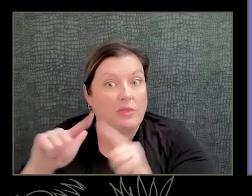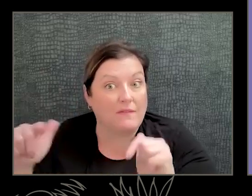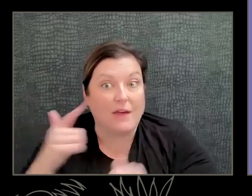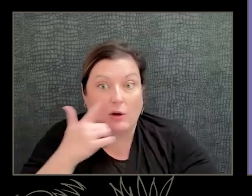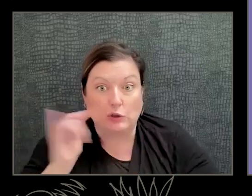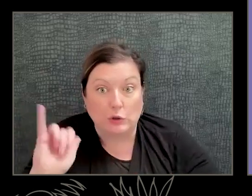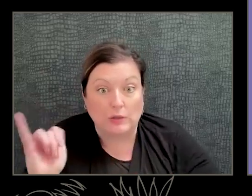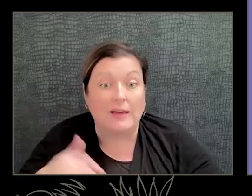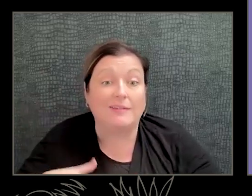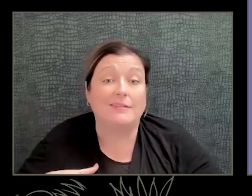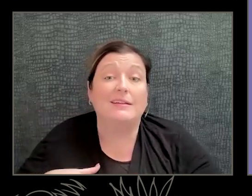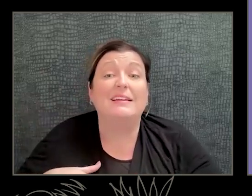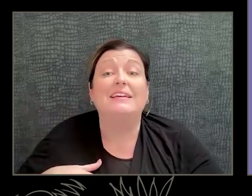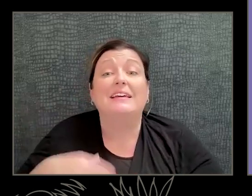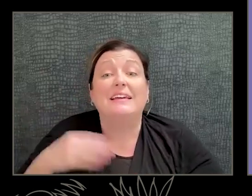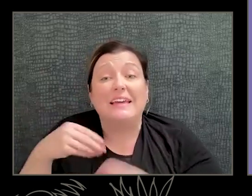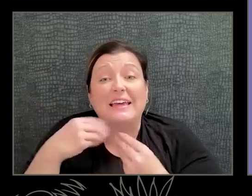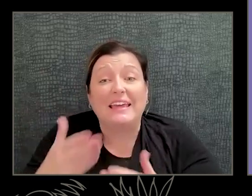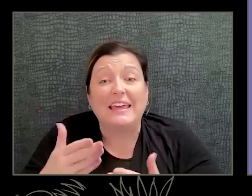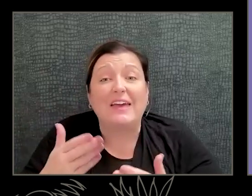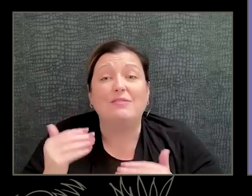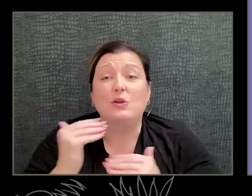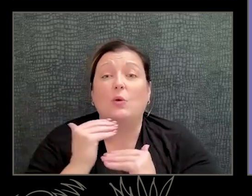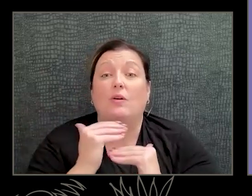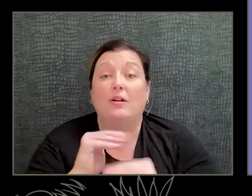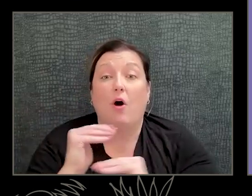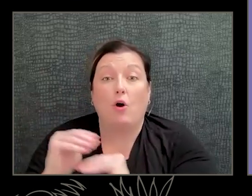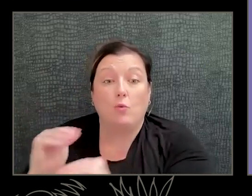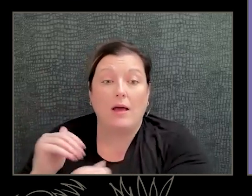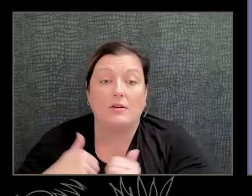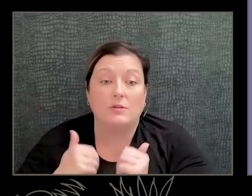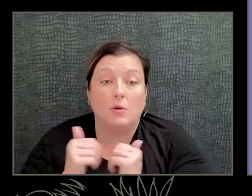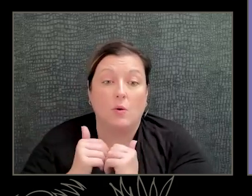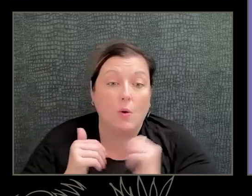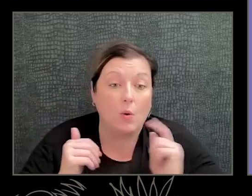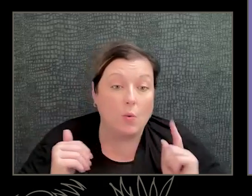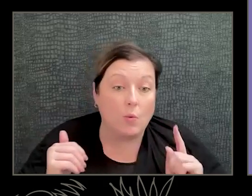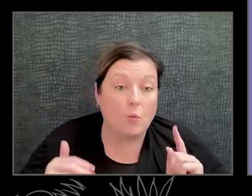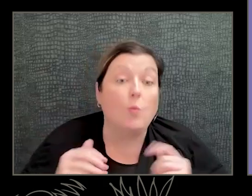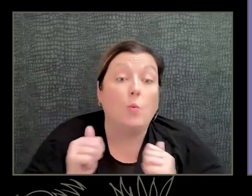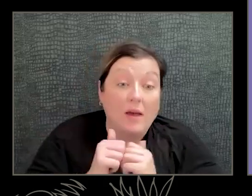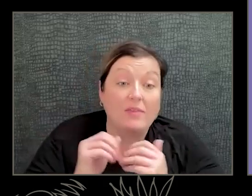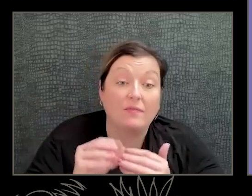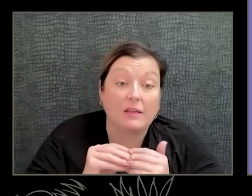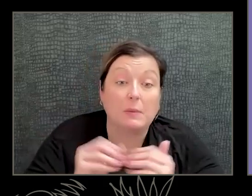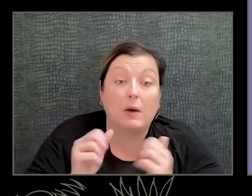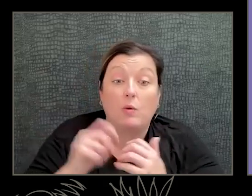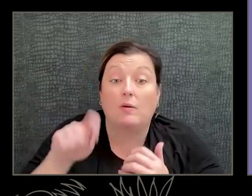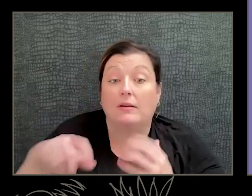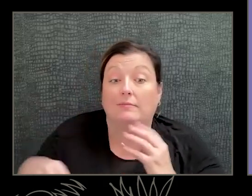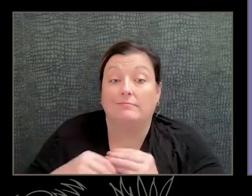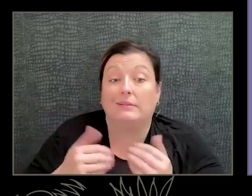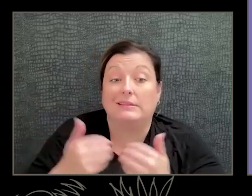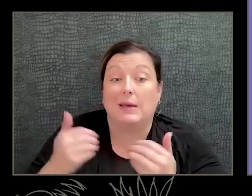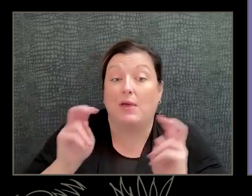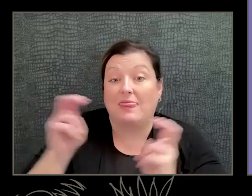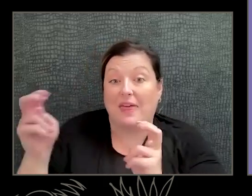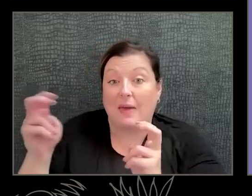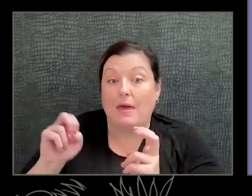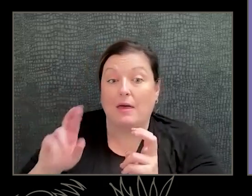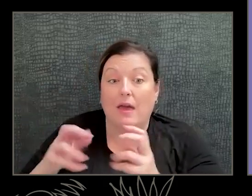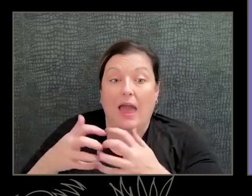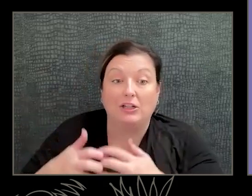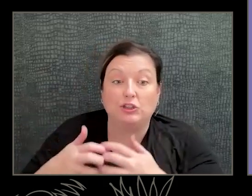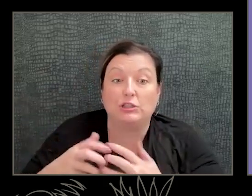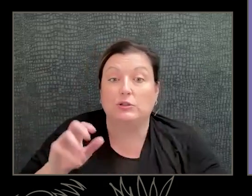flexibility without needing to add like a separate theming engine or runtime styles. So if your team is working across multiple